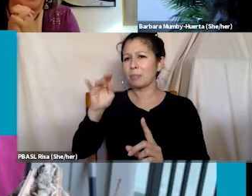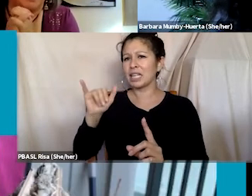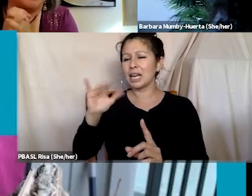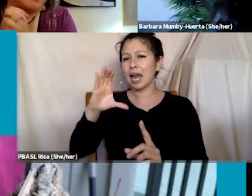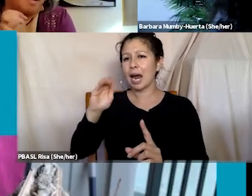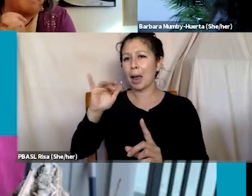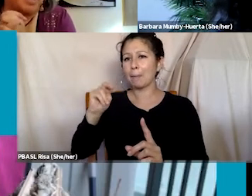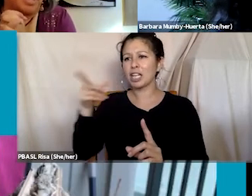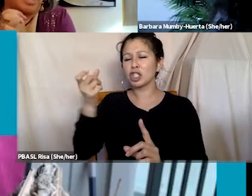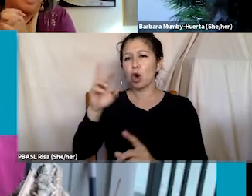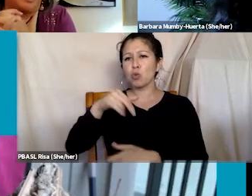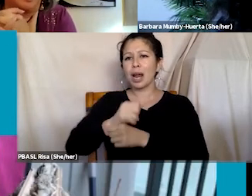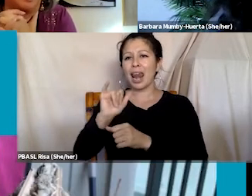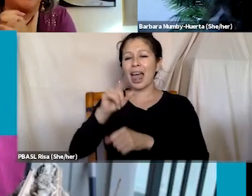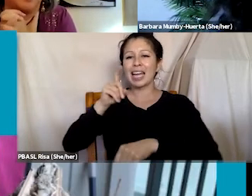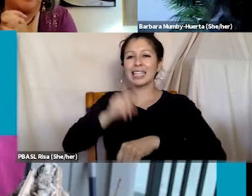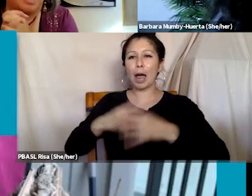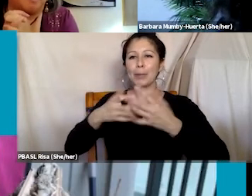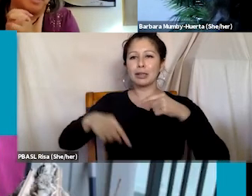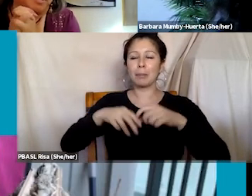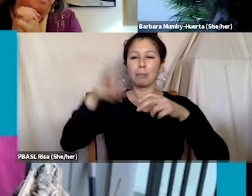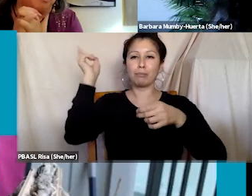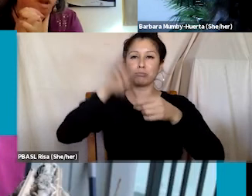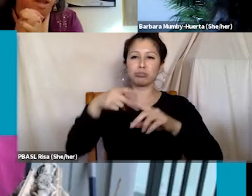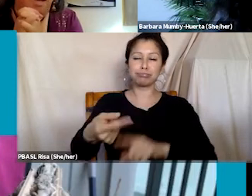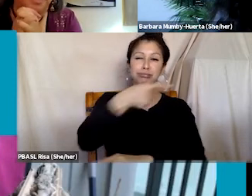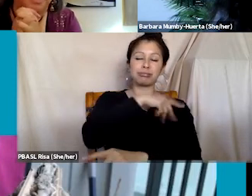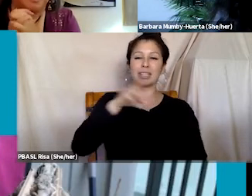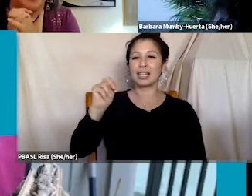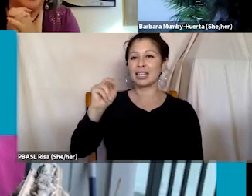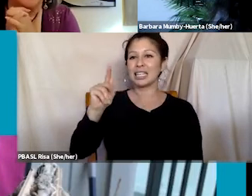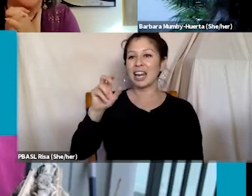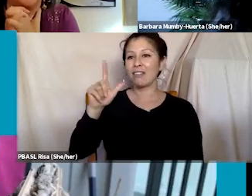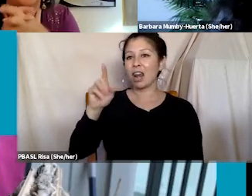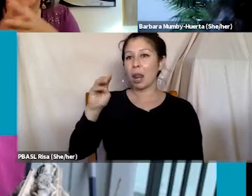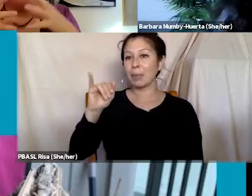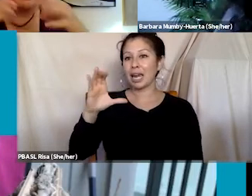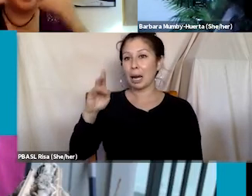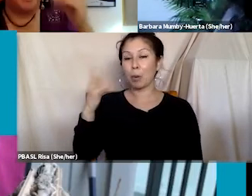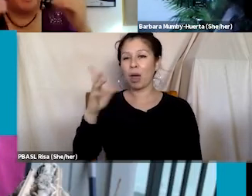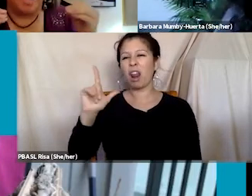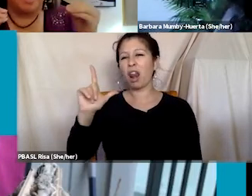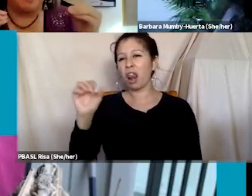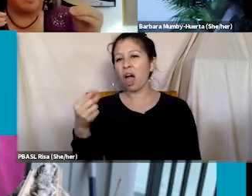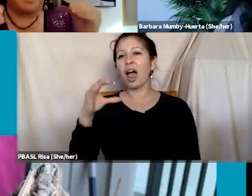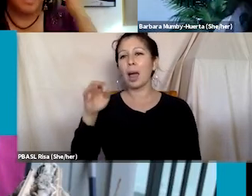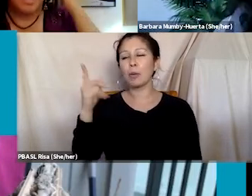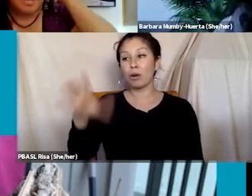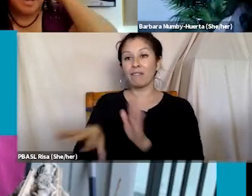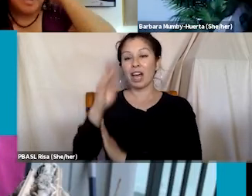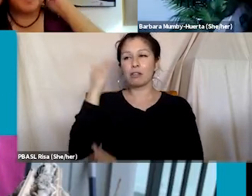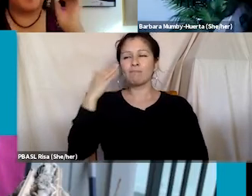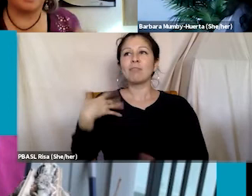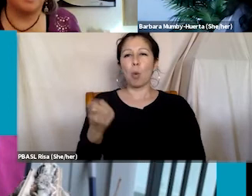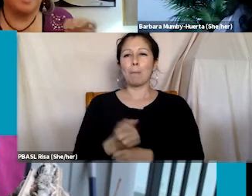to recreate that as a time machine. And native Lumbee cabins are log cabins. So once she knew that,